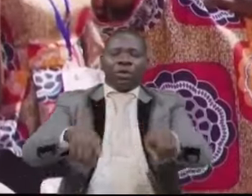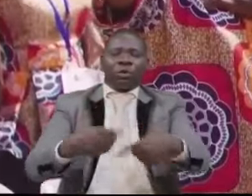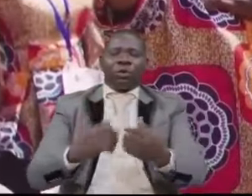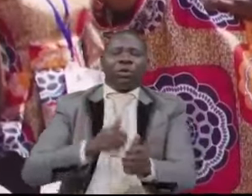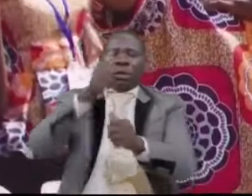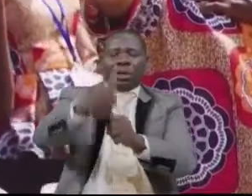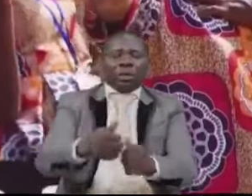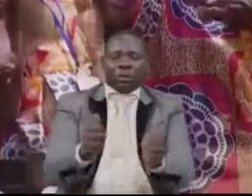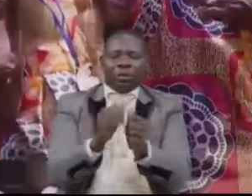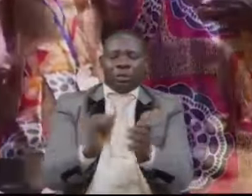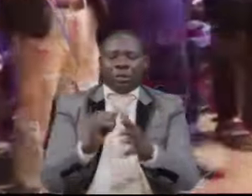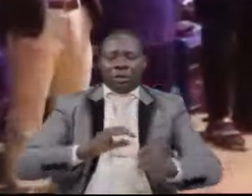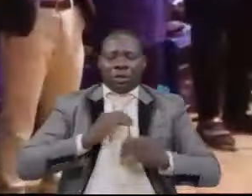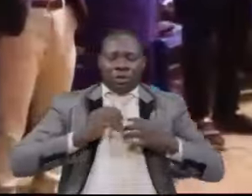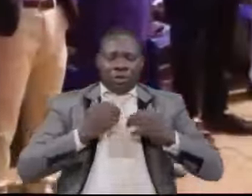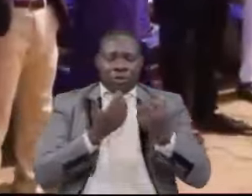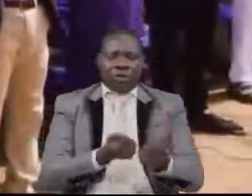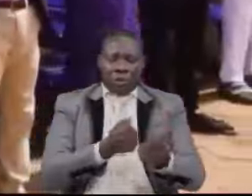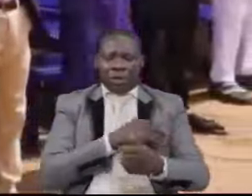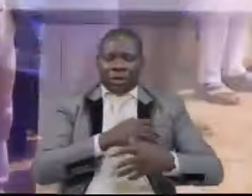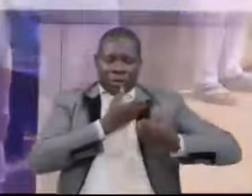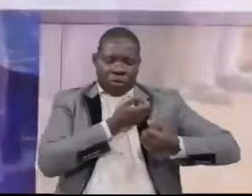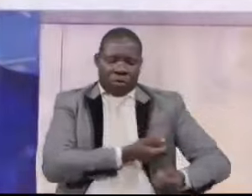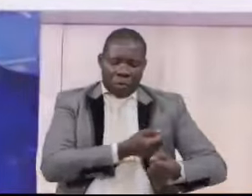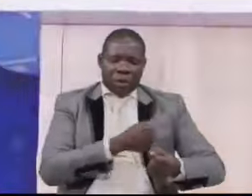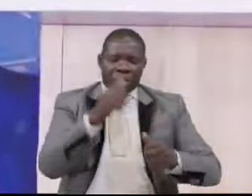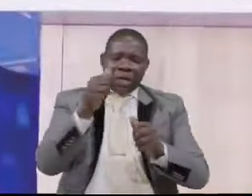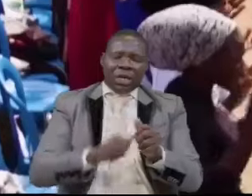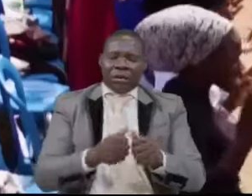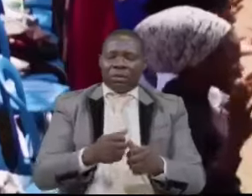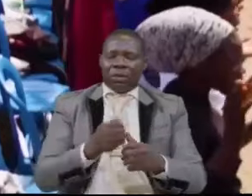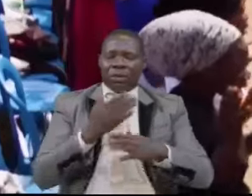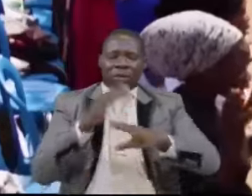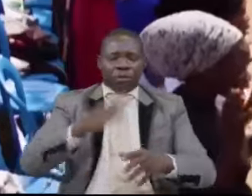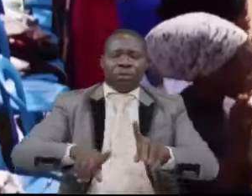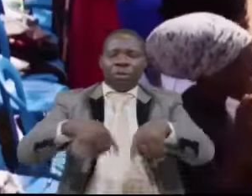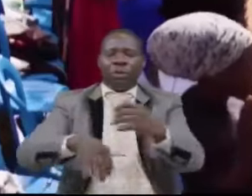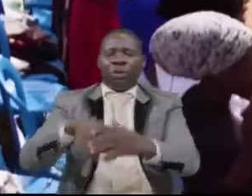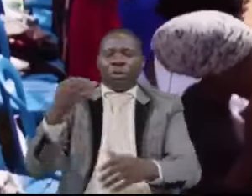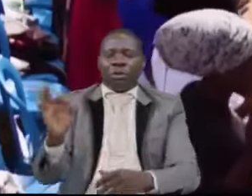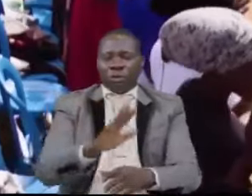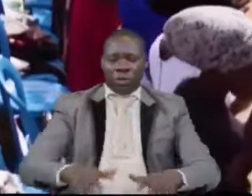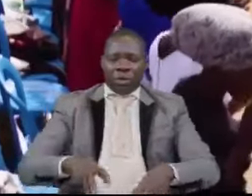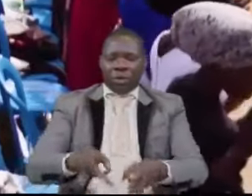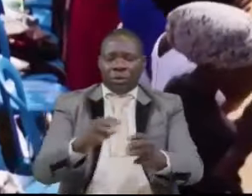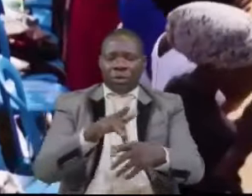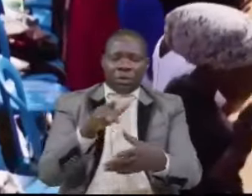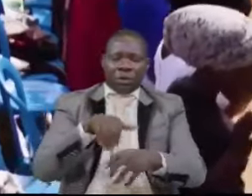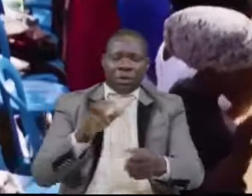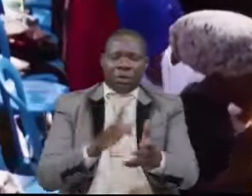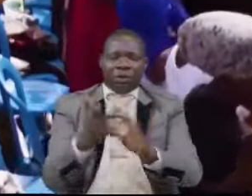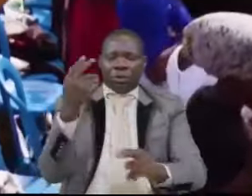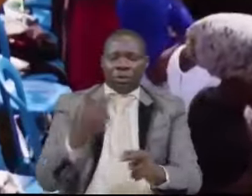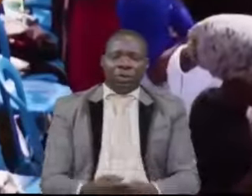courage. Every lion will get out of your way. All the fire of Nebuchadnezzar